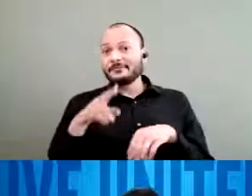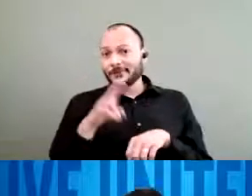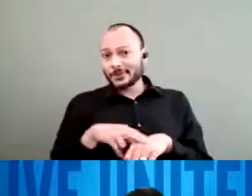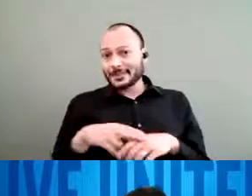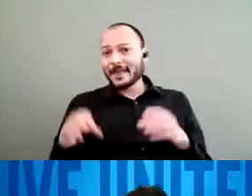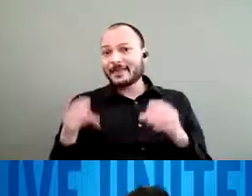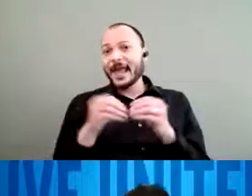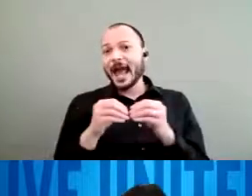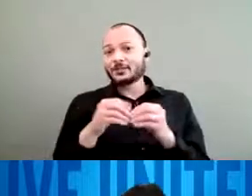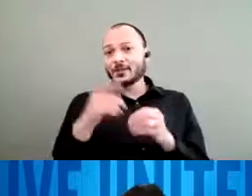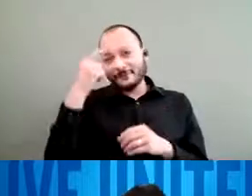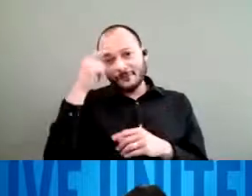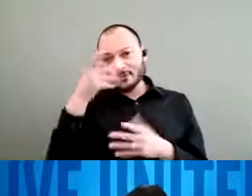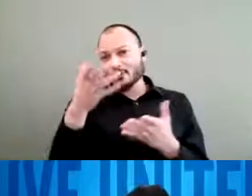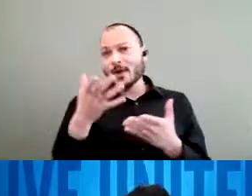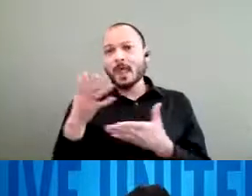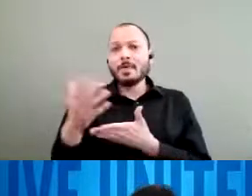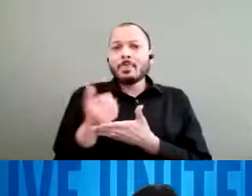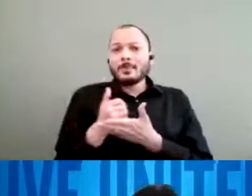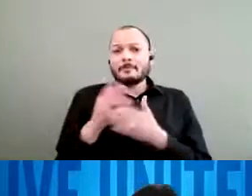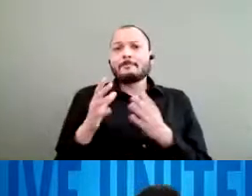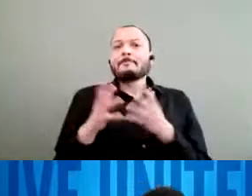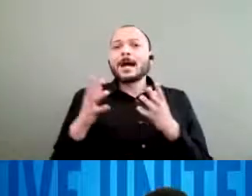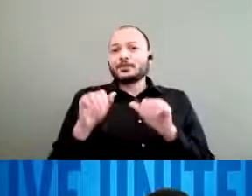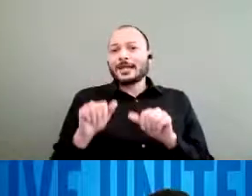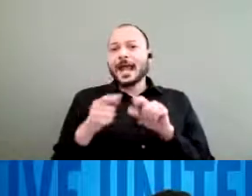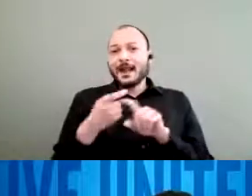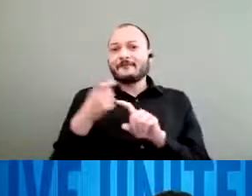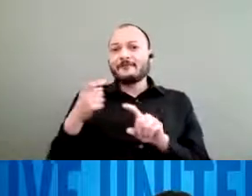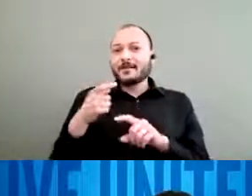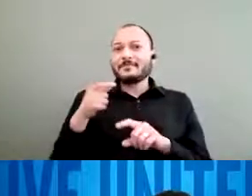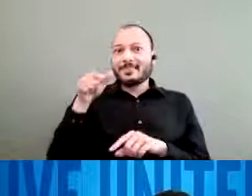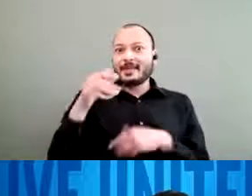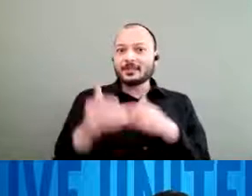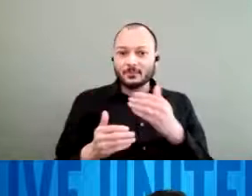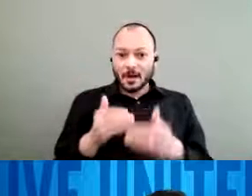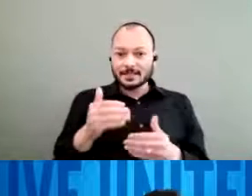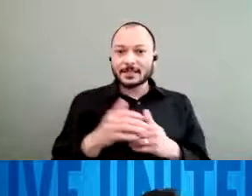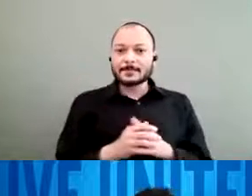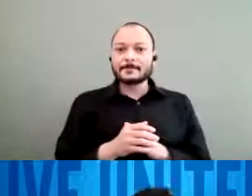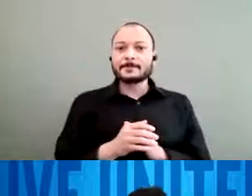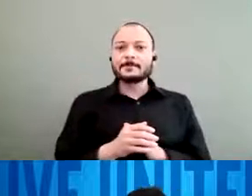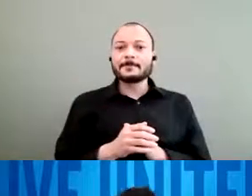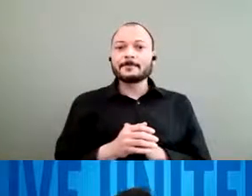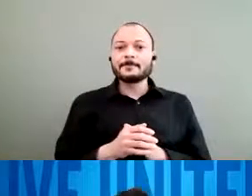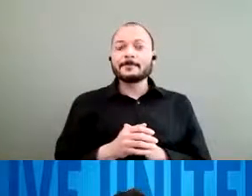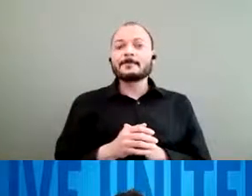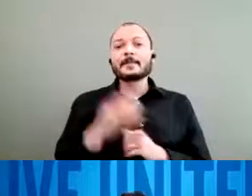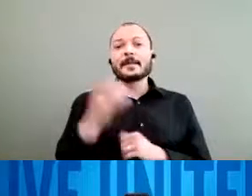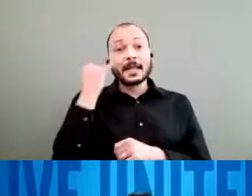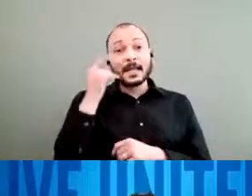course, you want to get as much as you can from this process. And if you don't